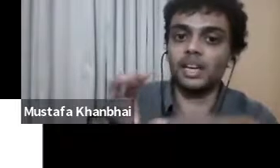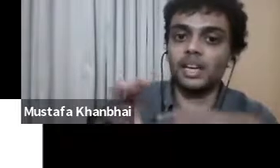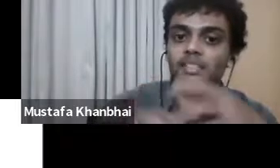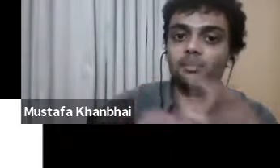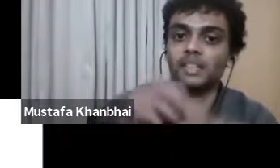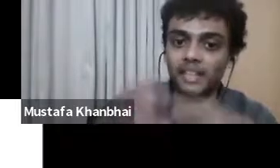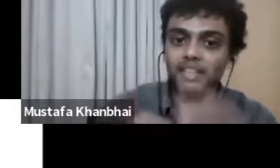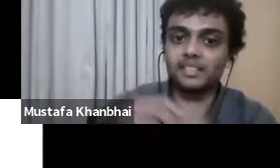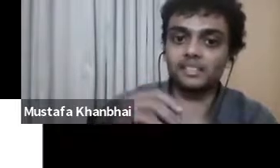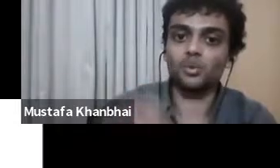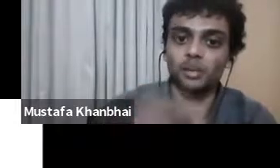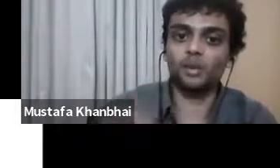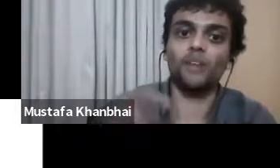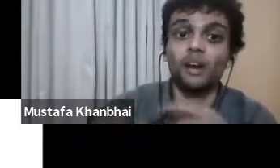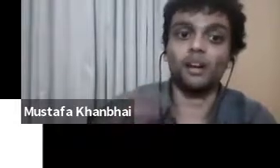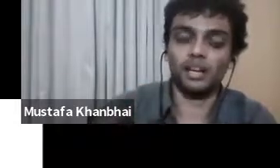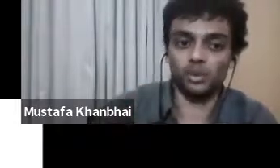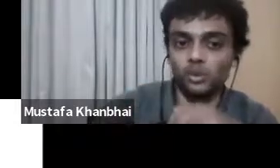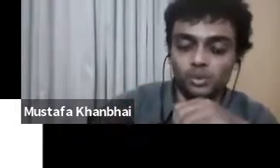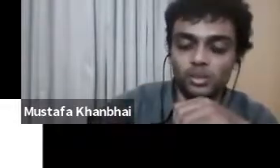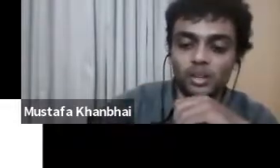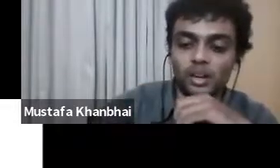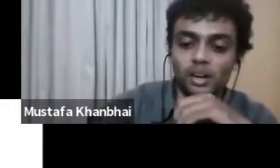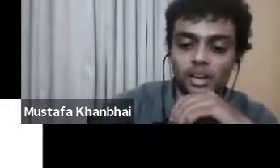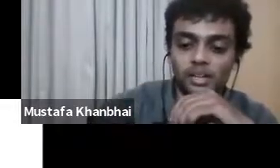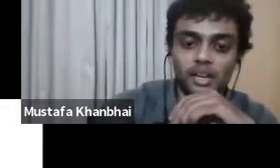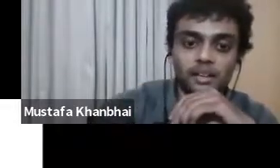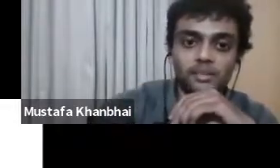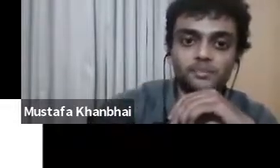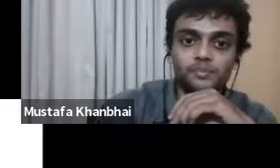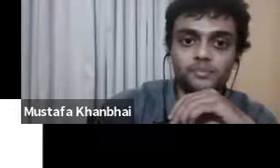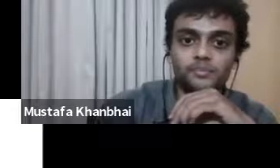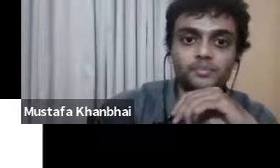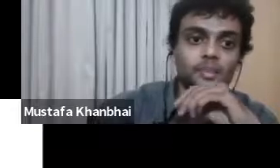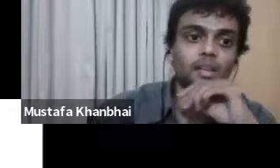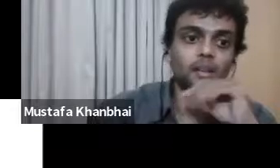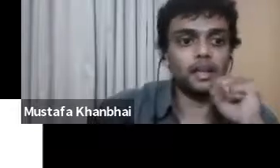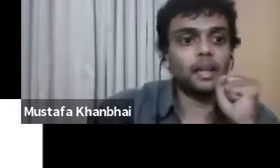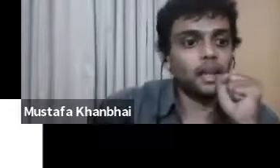systems is something that takes quite a bit of unlearning to understand.